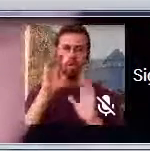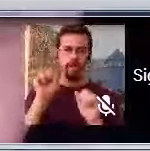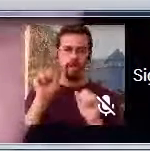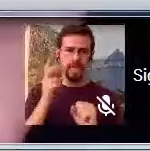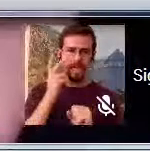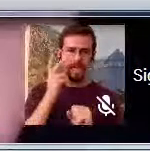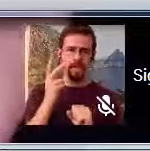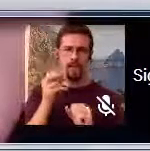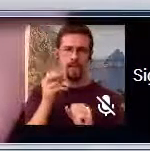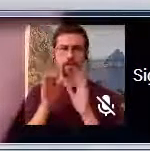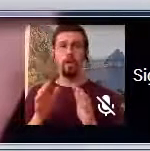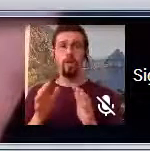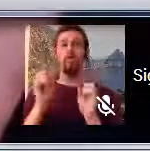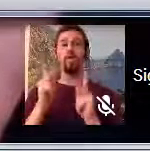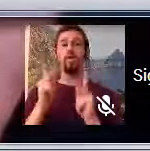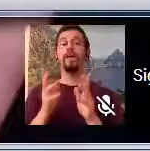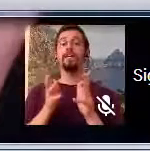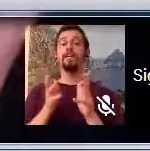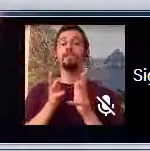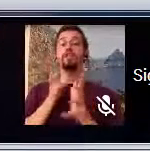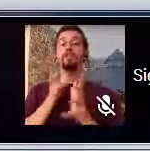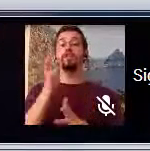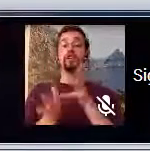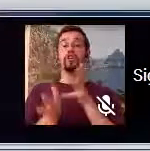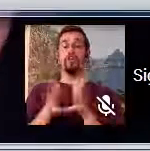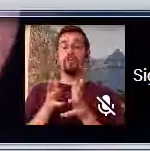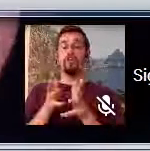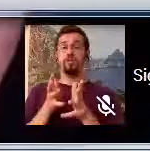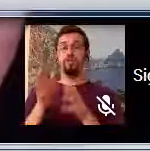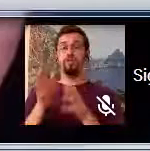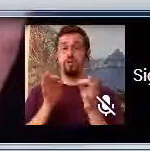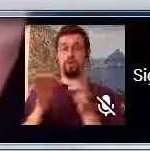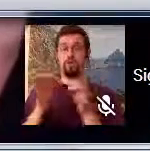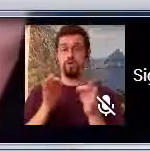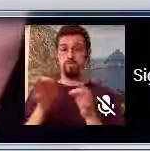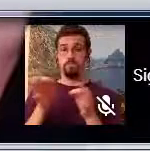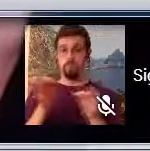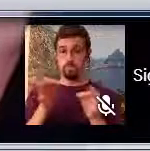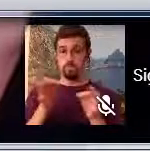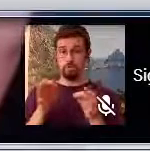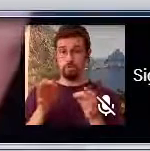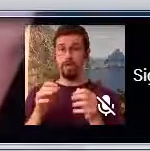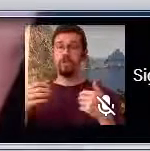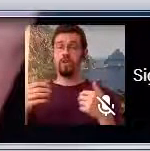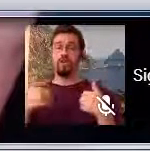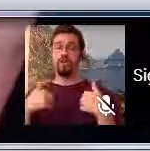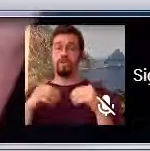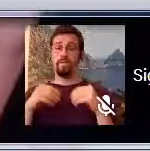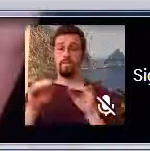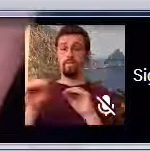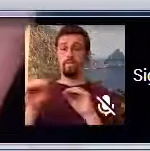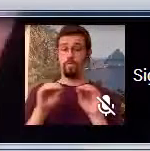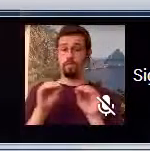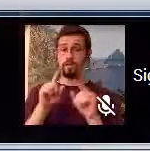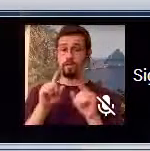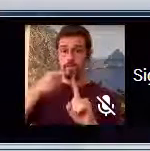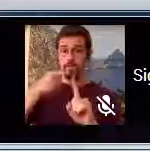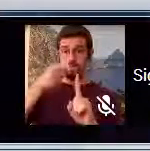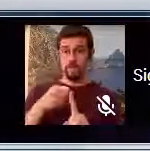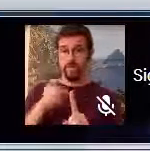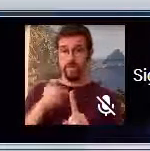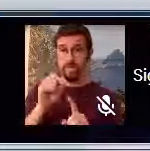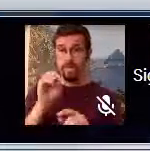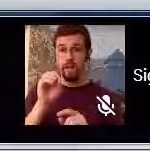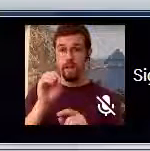gesture description. Moves over to movement specification using SML, and then